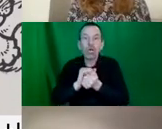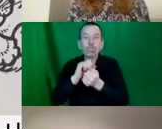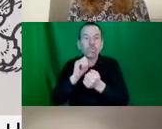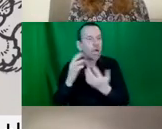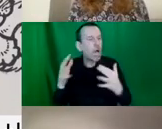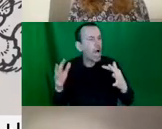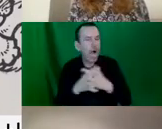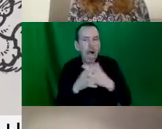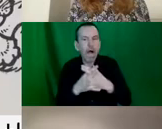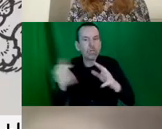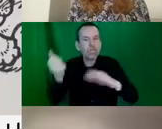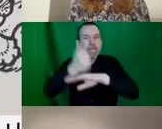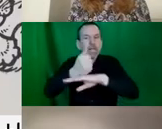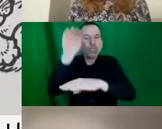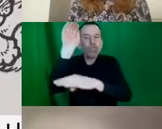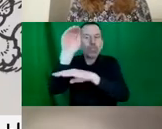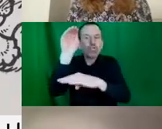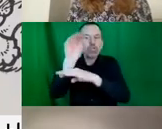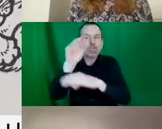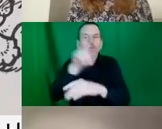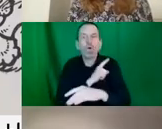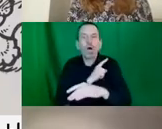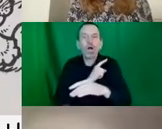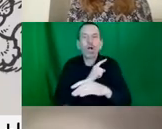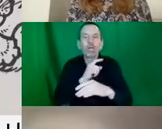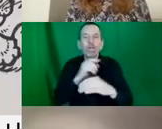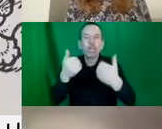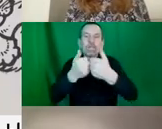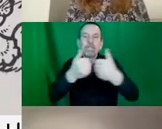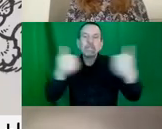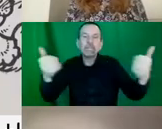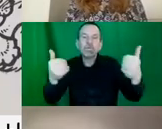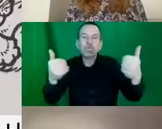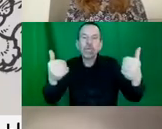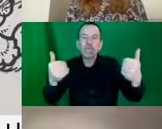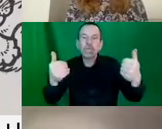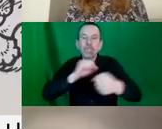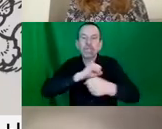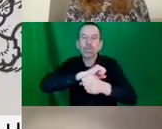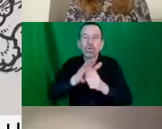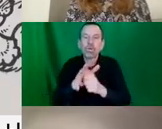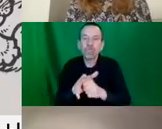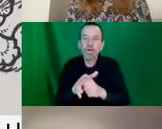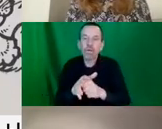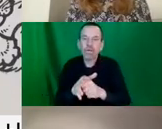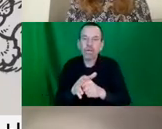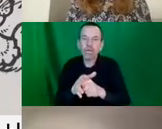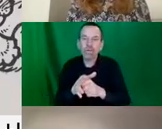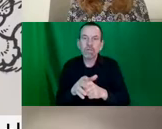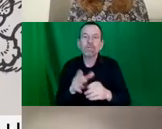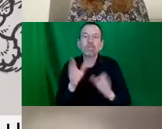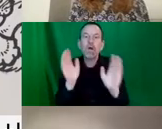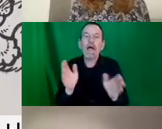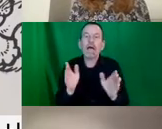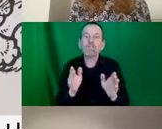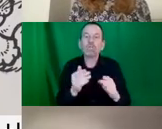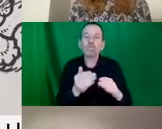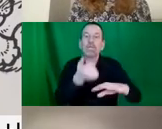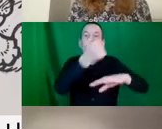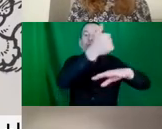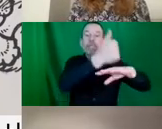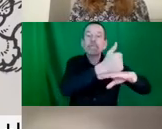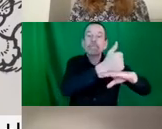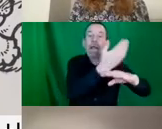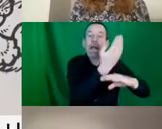and observed the changes the exhibition would need to take in the wake of lockdown, such as an increased distance between displays to account for social